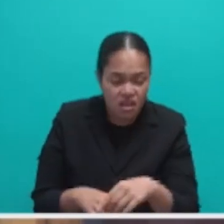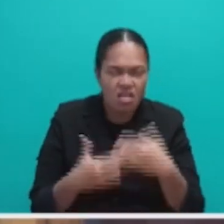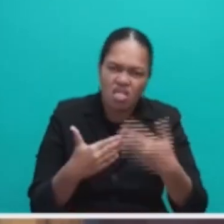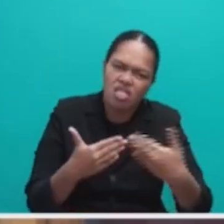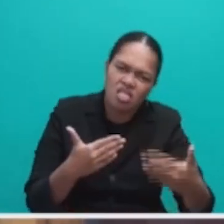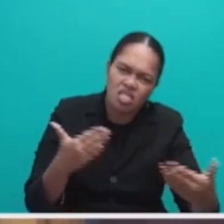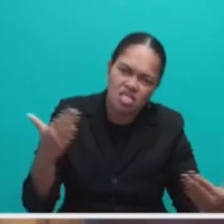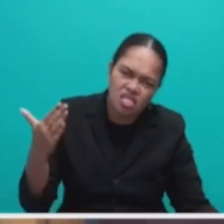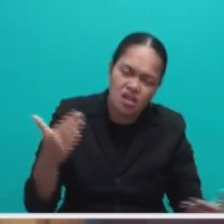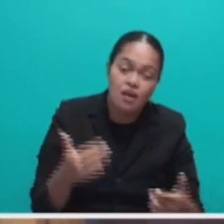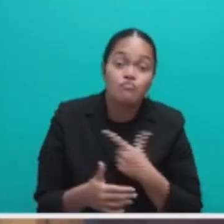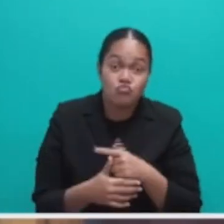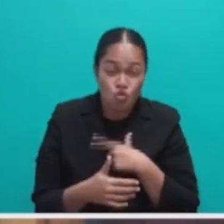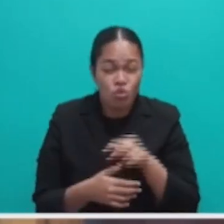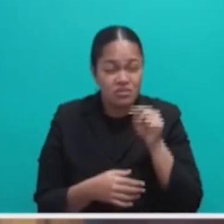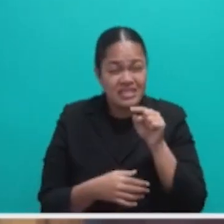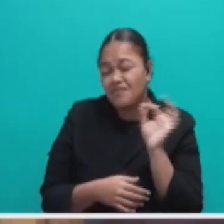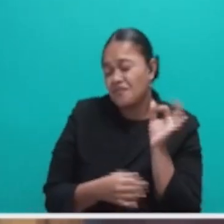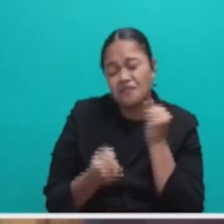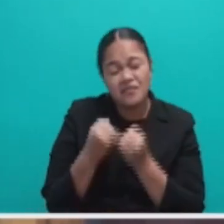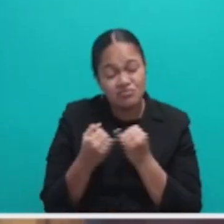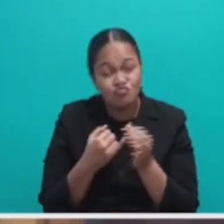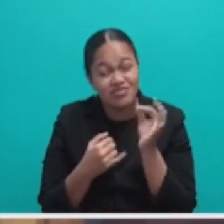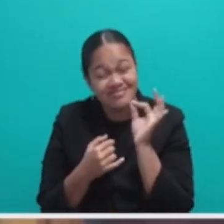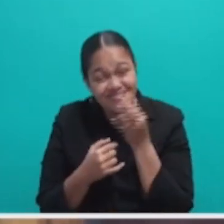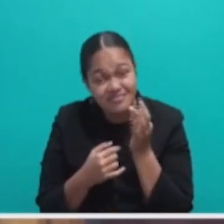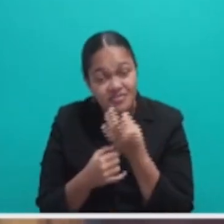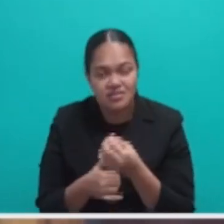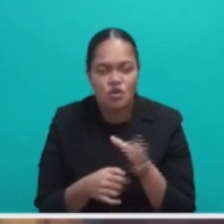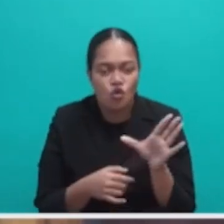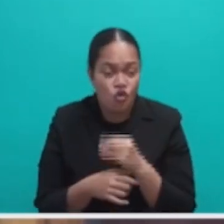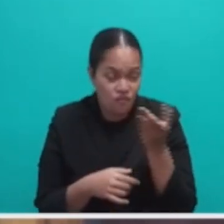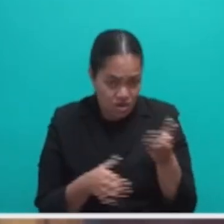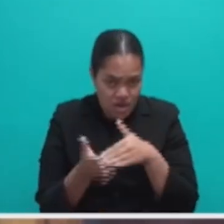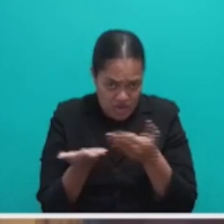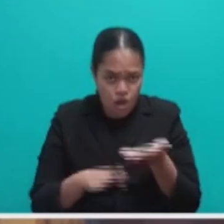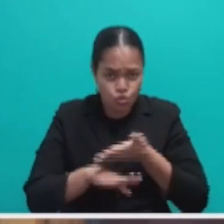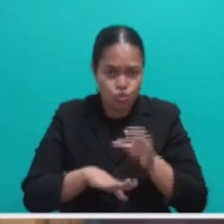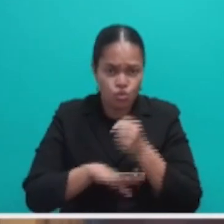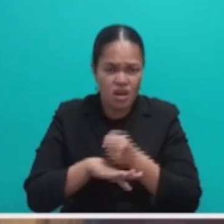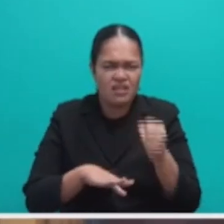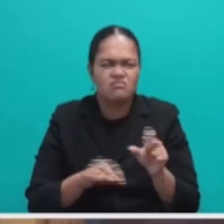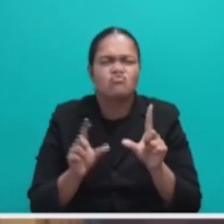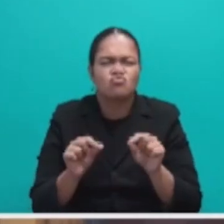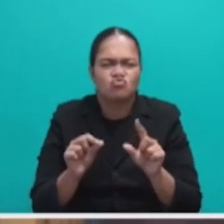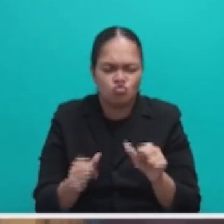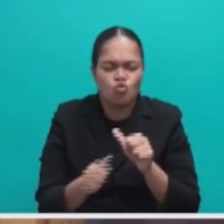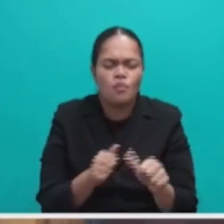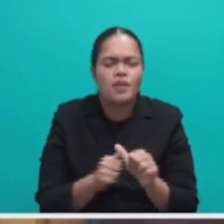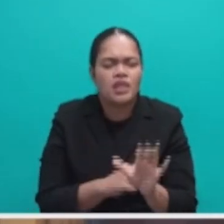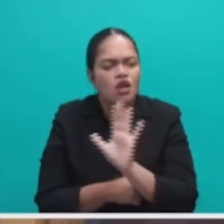and on. Because there is very little of the coalition government is doing this to better your